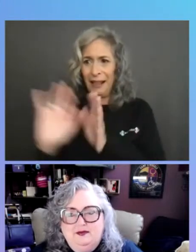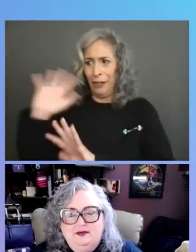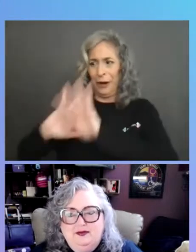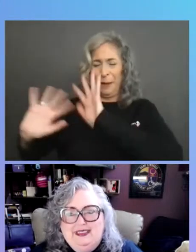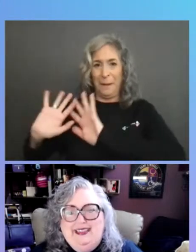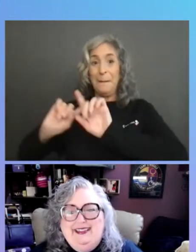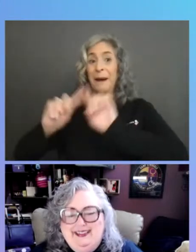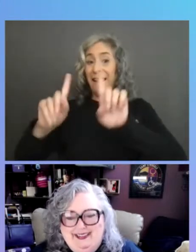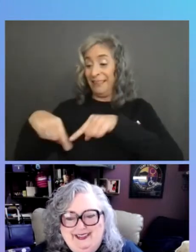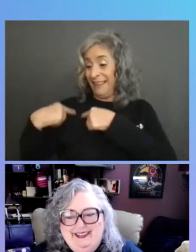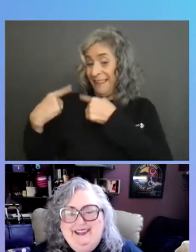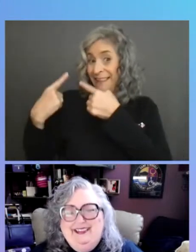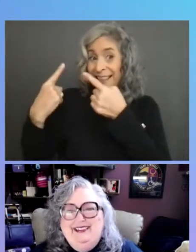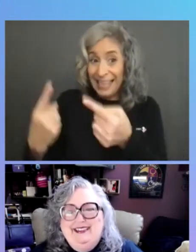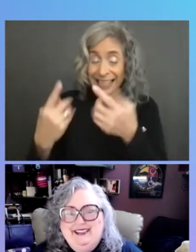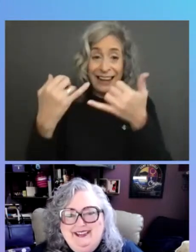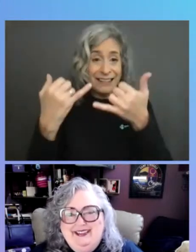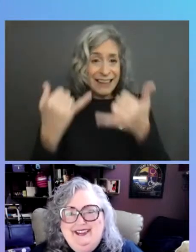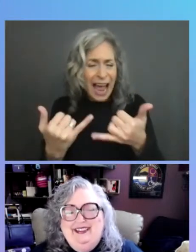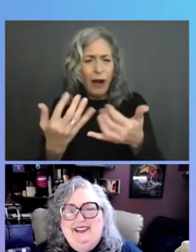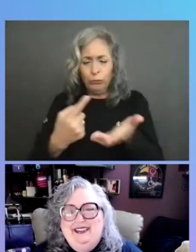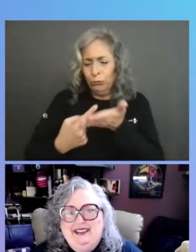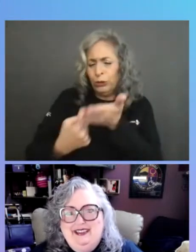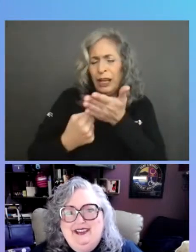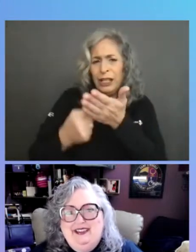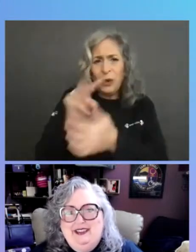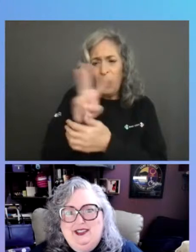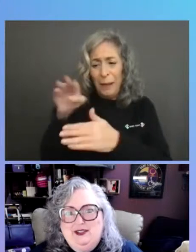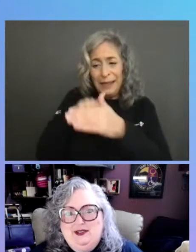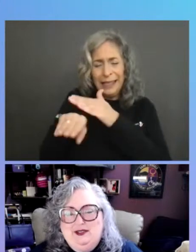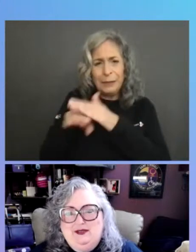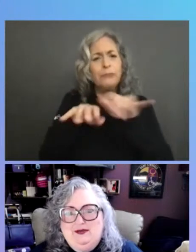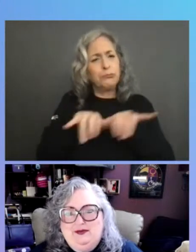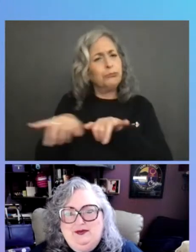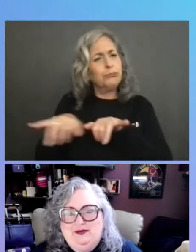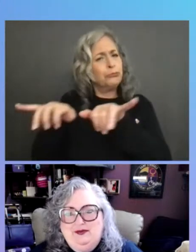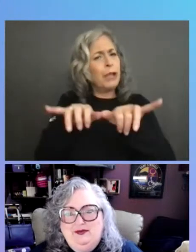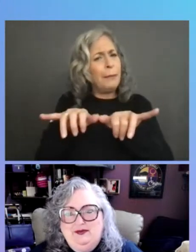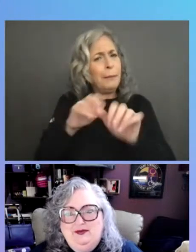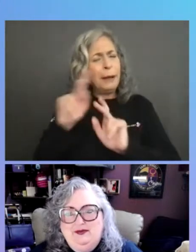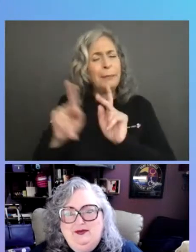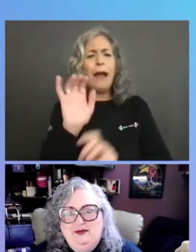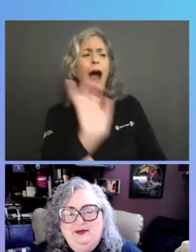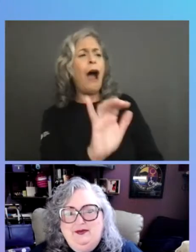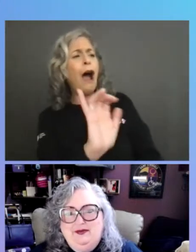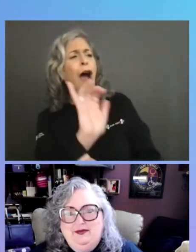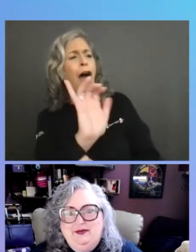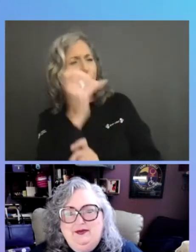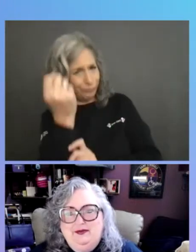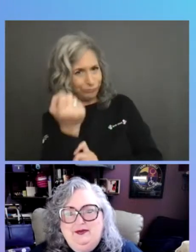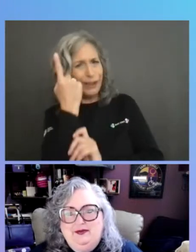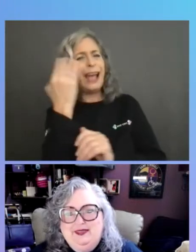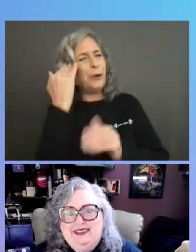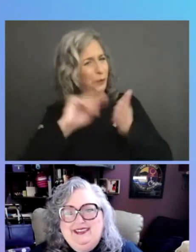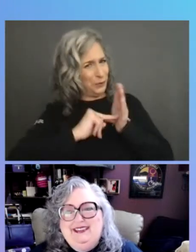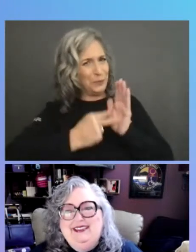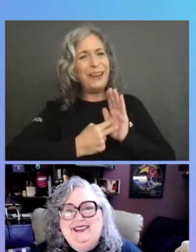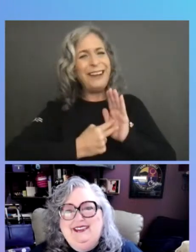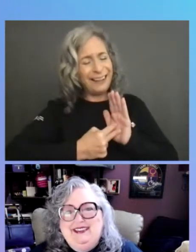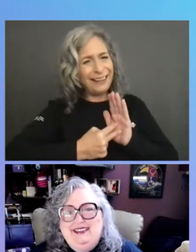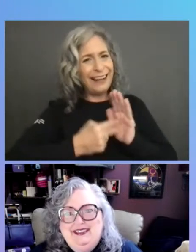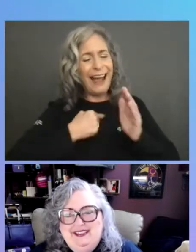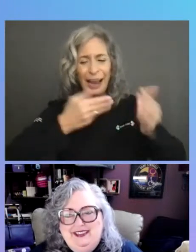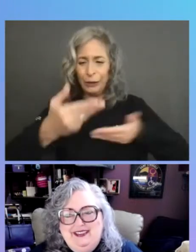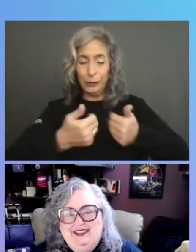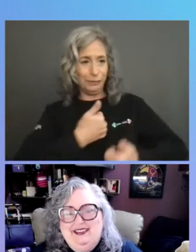way. Now, when you talk about web accessibility, it's very common for people to say, oh yeah, I know what you're talking about. I